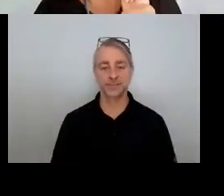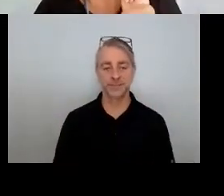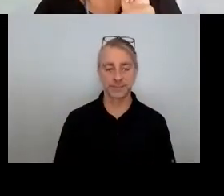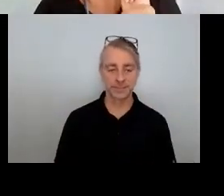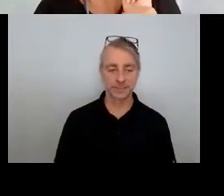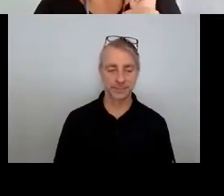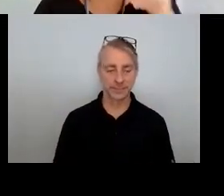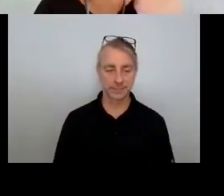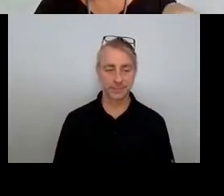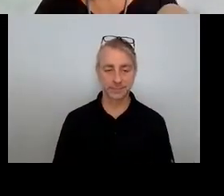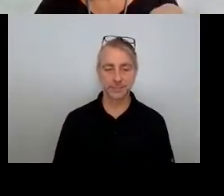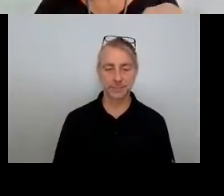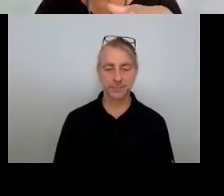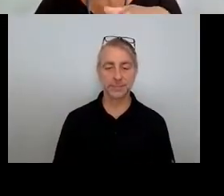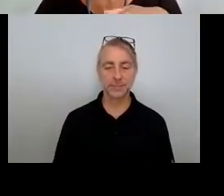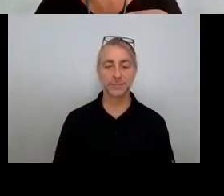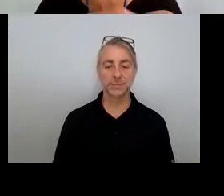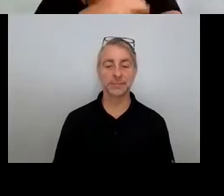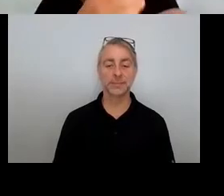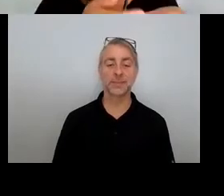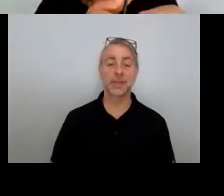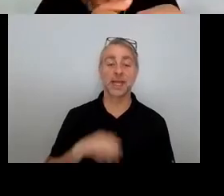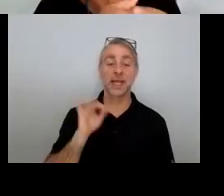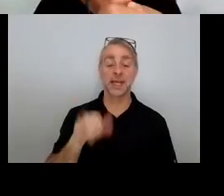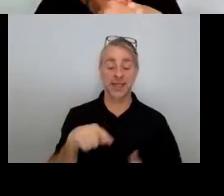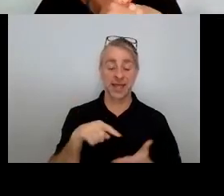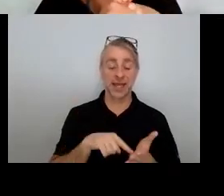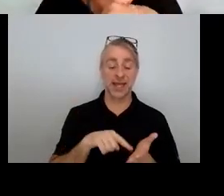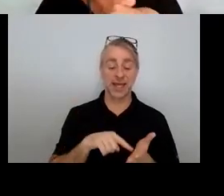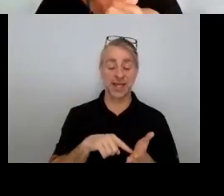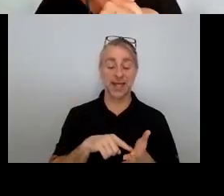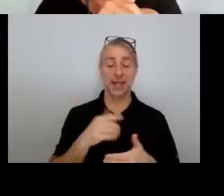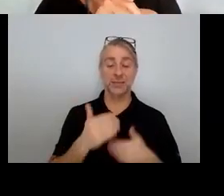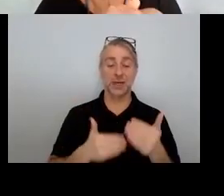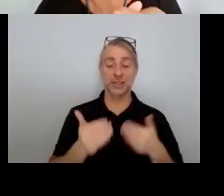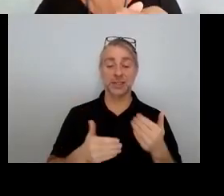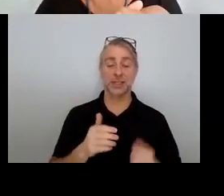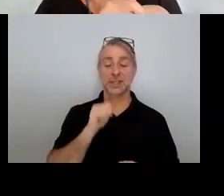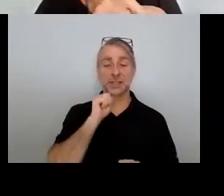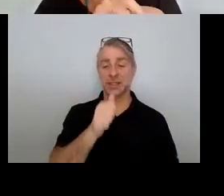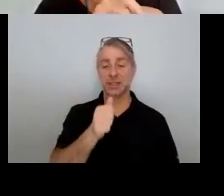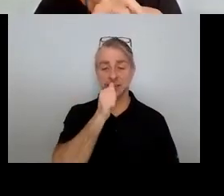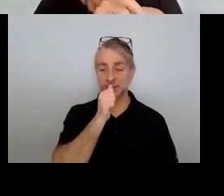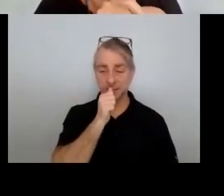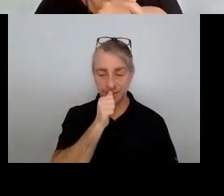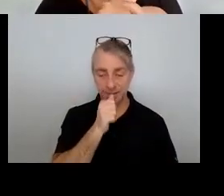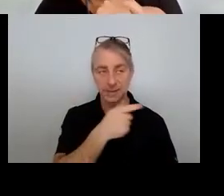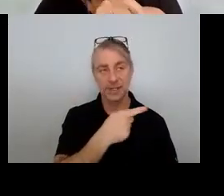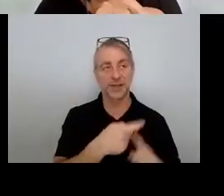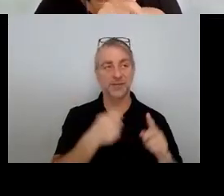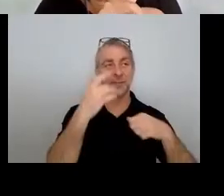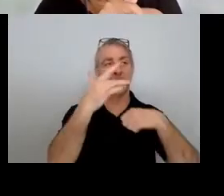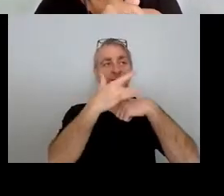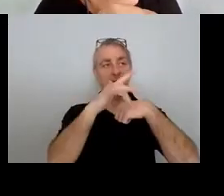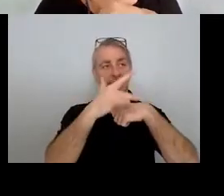and meta-analysis is not sensitive, it's from, for the most part, published sources, there's really no reason not